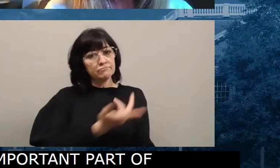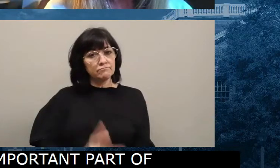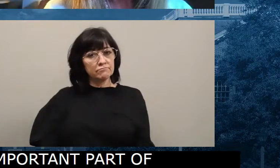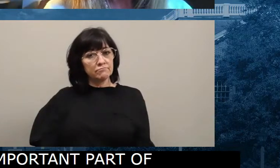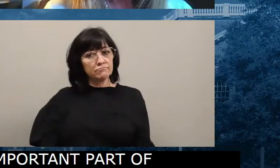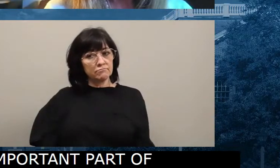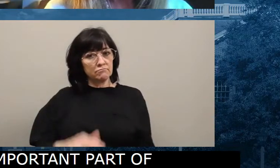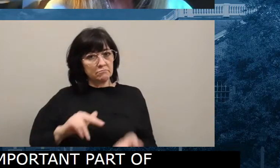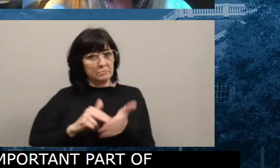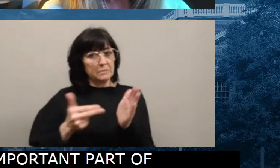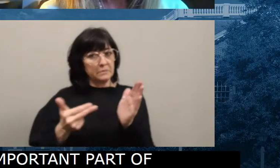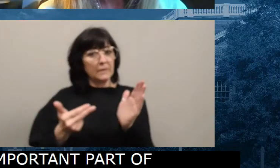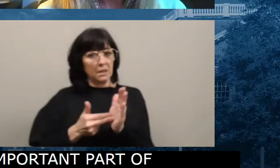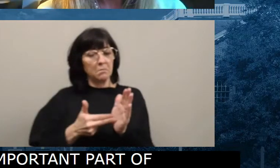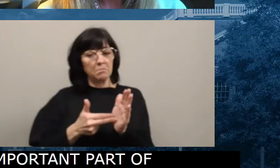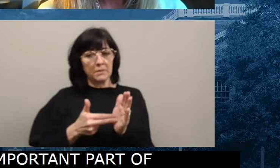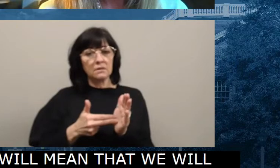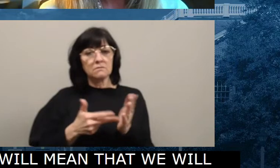people vaccinated faster.